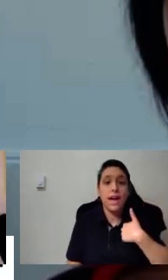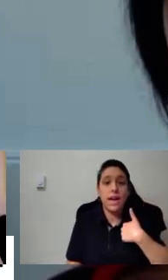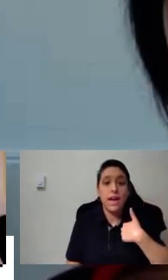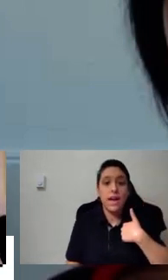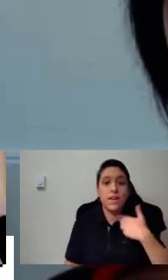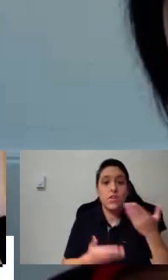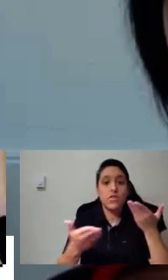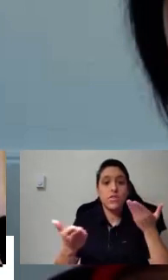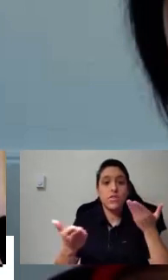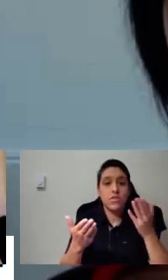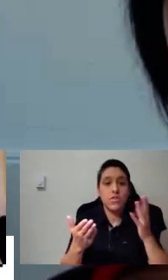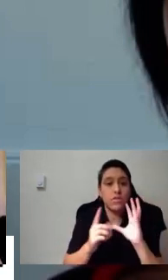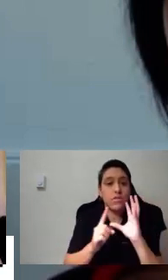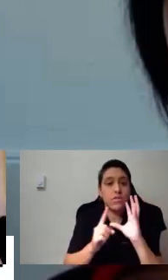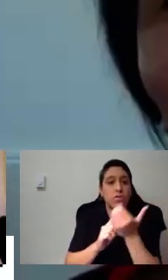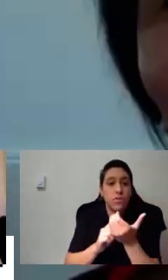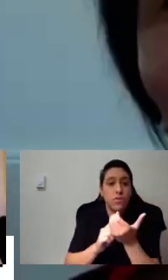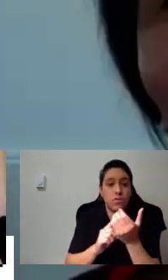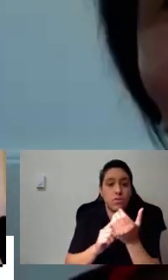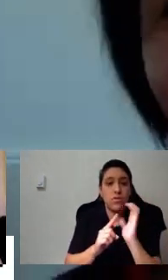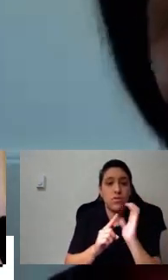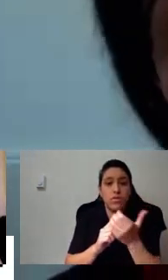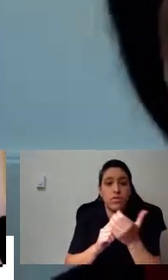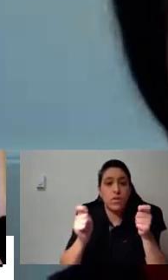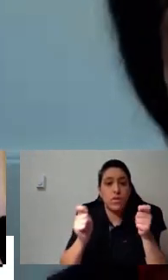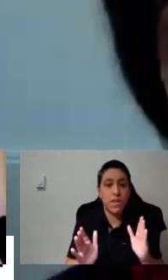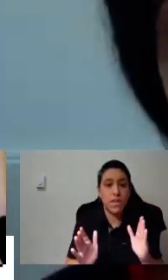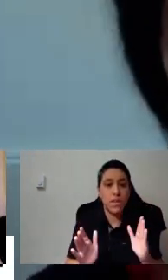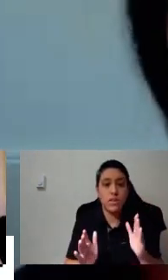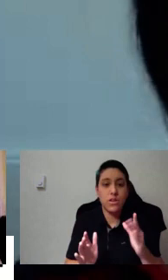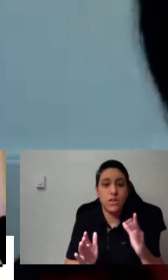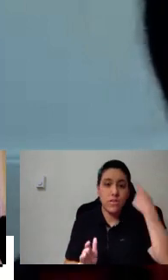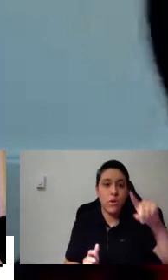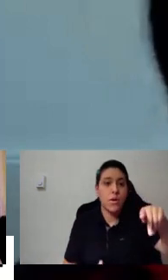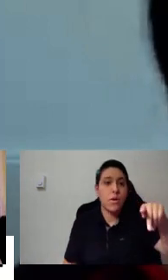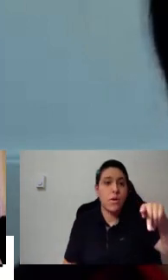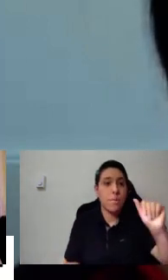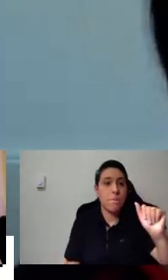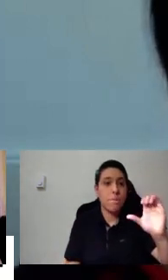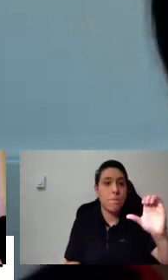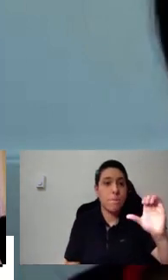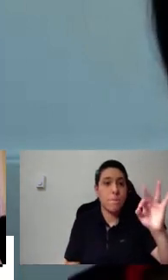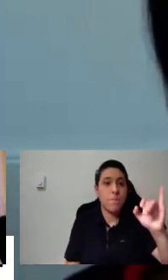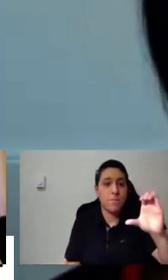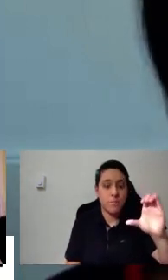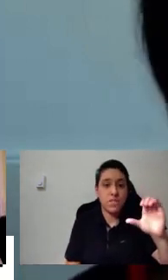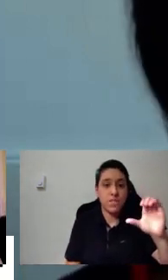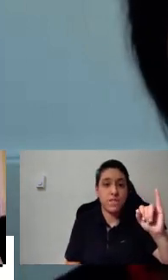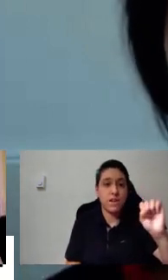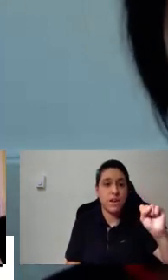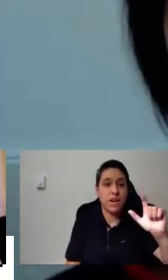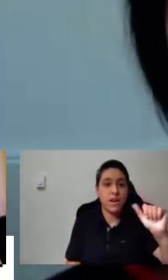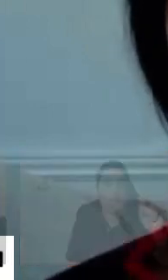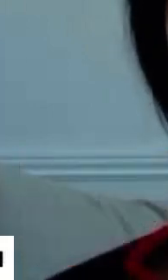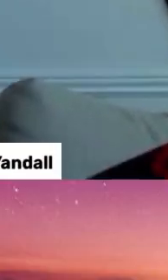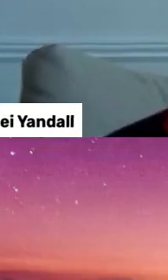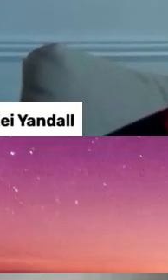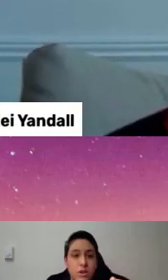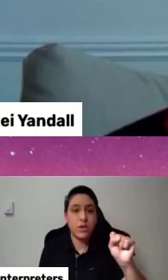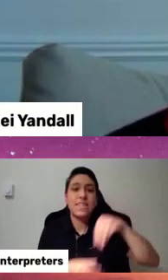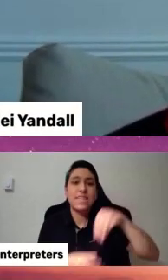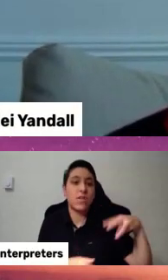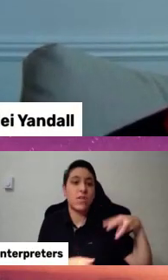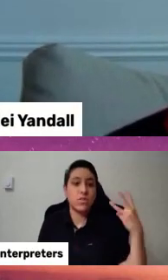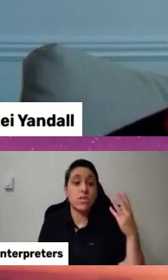Territories of Pacific Islander Alliance, which is Utopia, Washington. And who are my people?